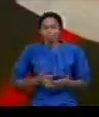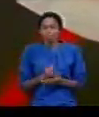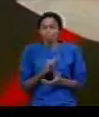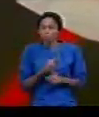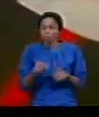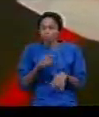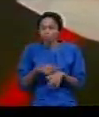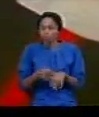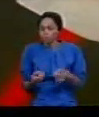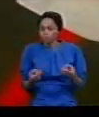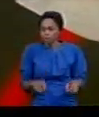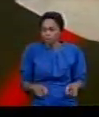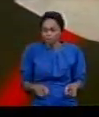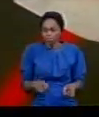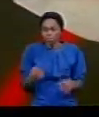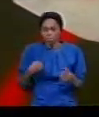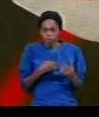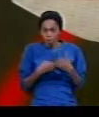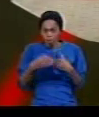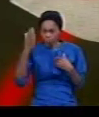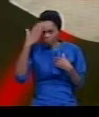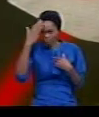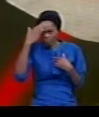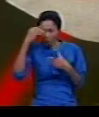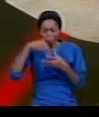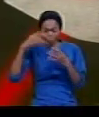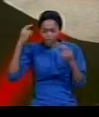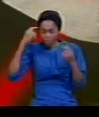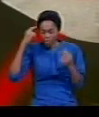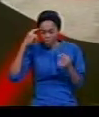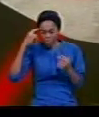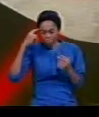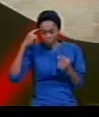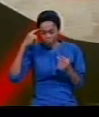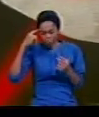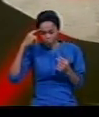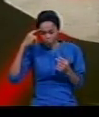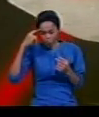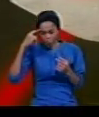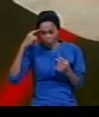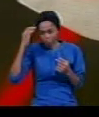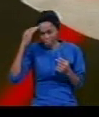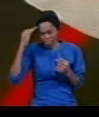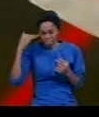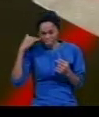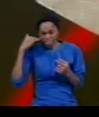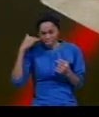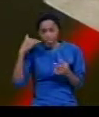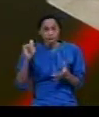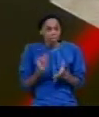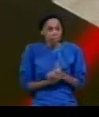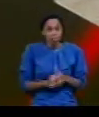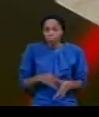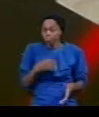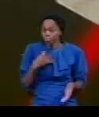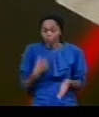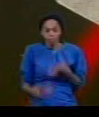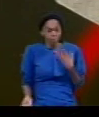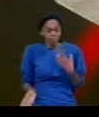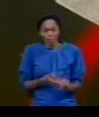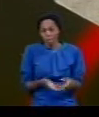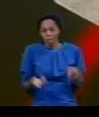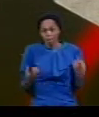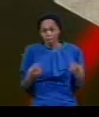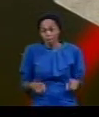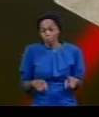things happen, we have the knowledge in our head that whatever happens,